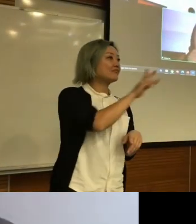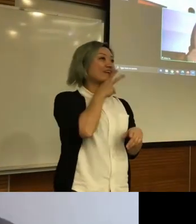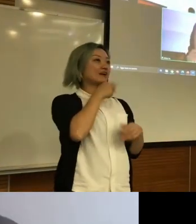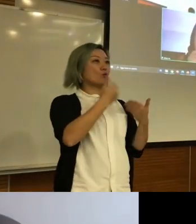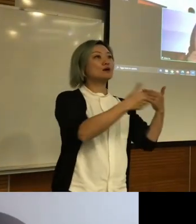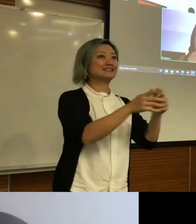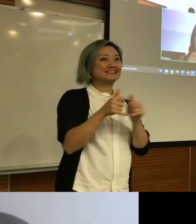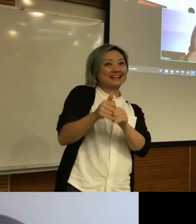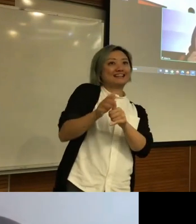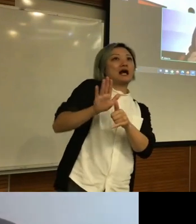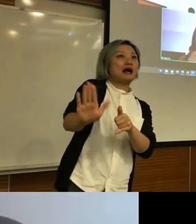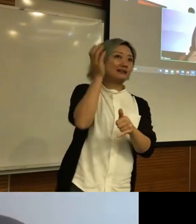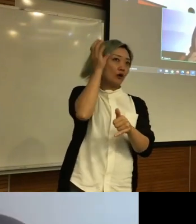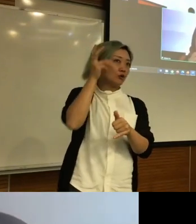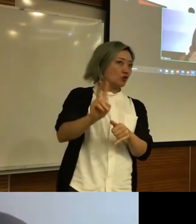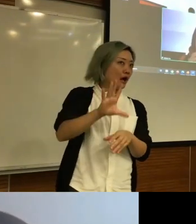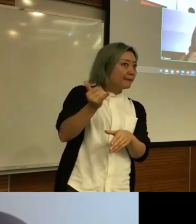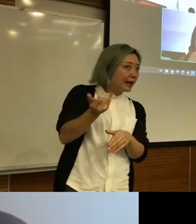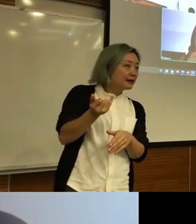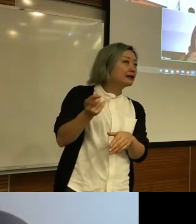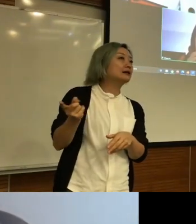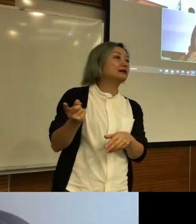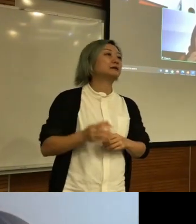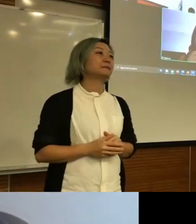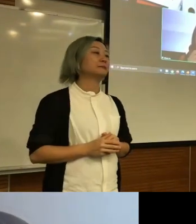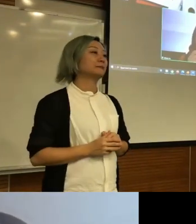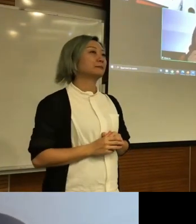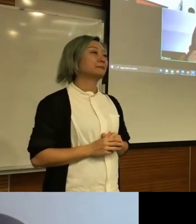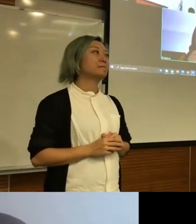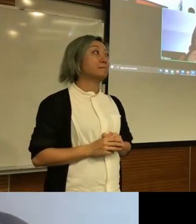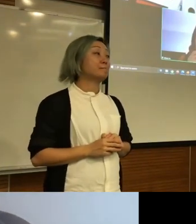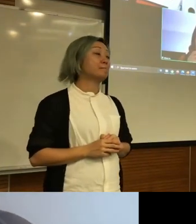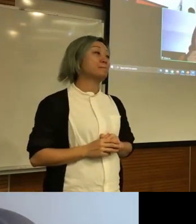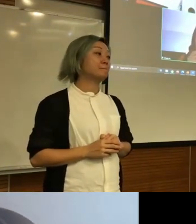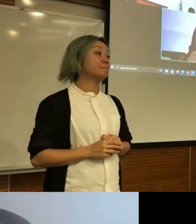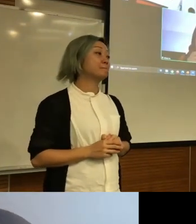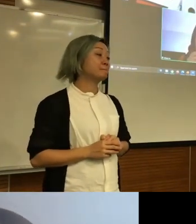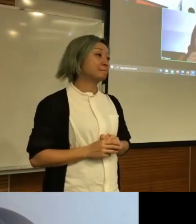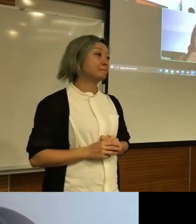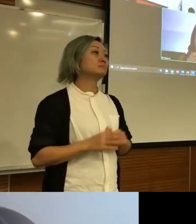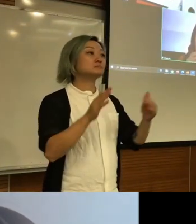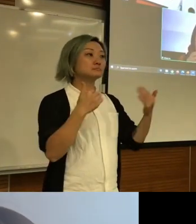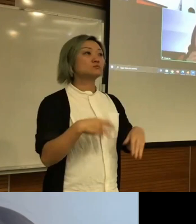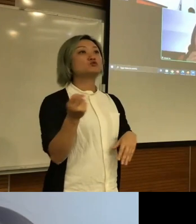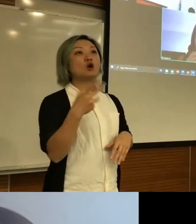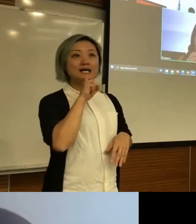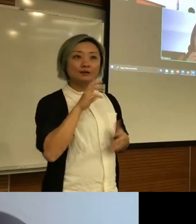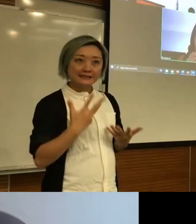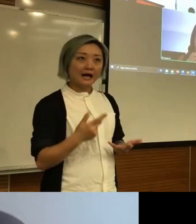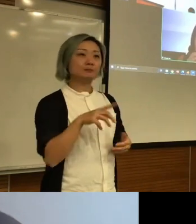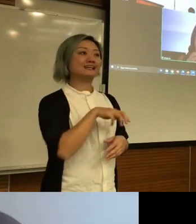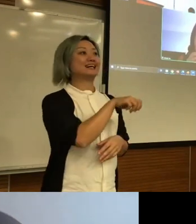Okay, so that's the first question. A second question is like the AIGC contents. What kind of roles